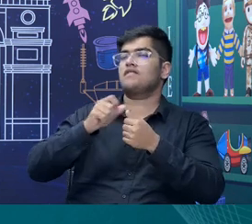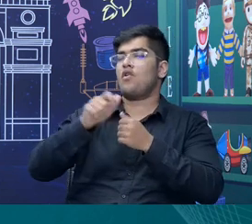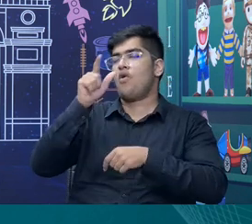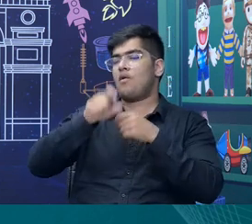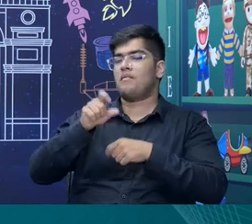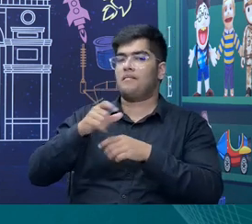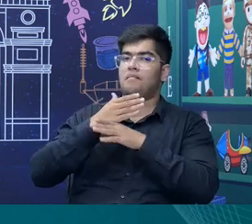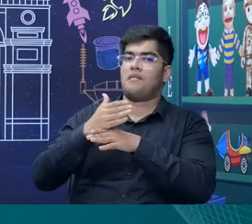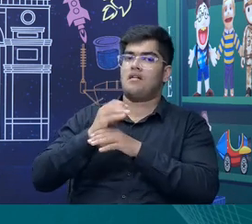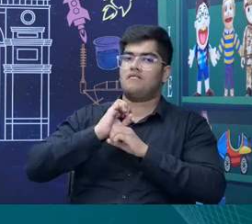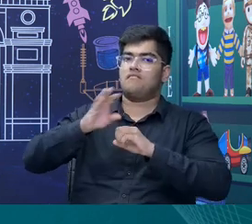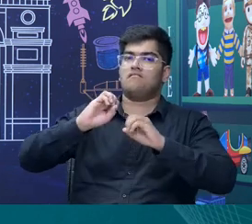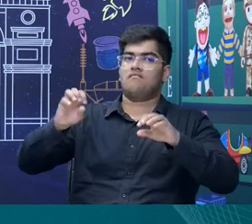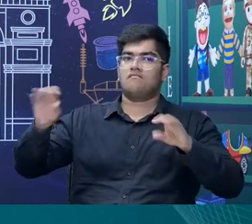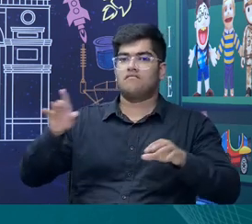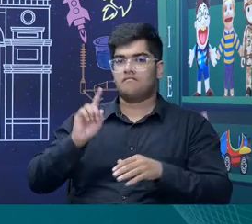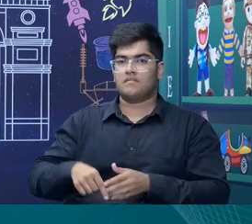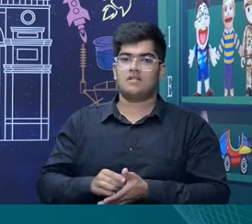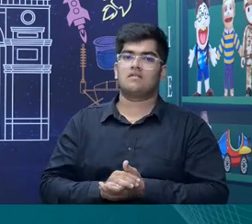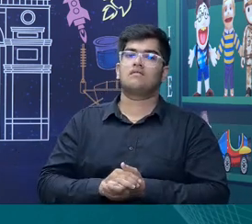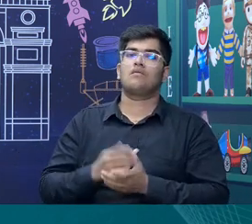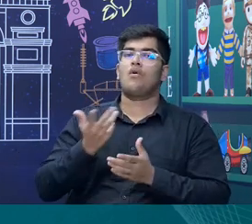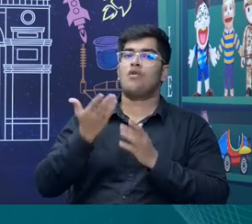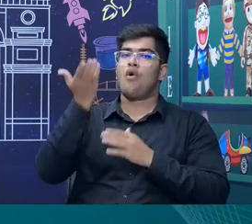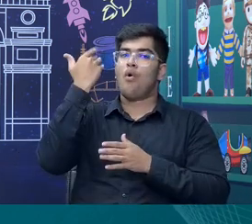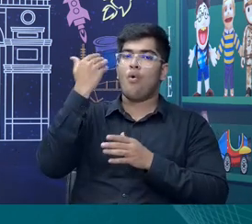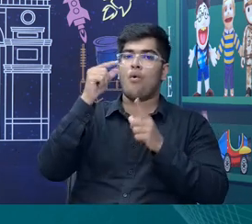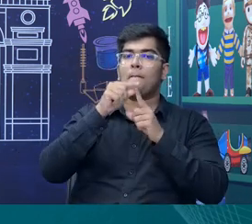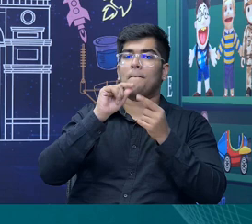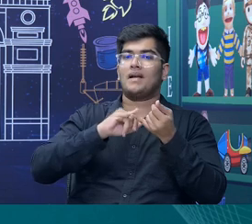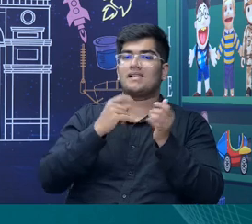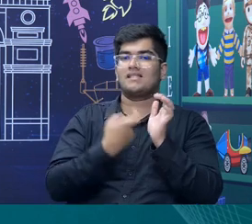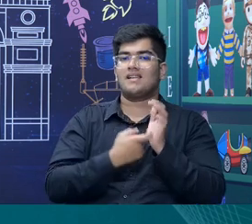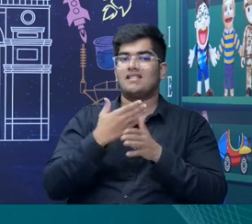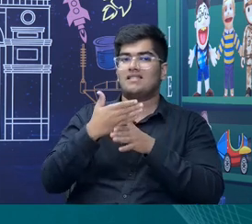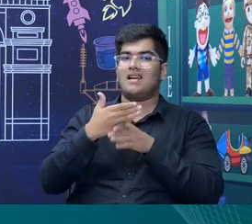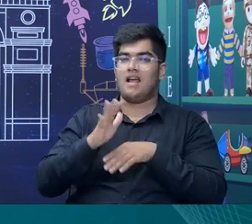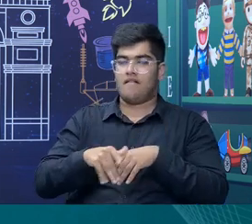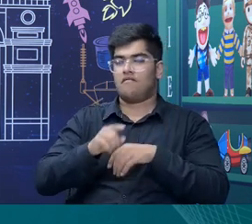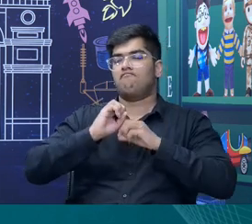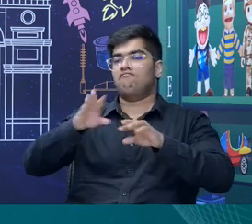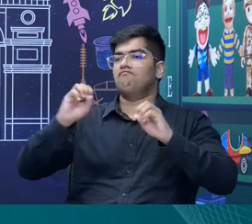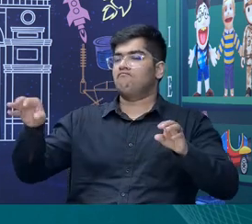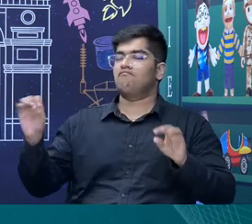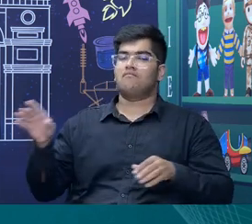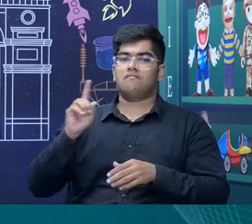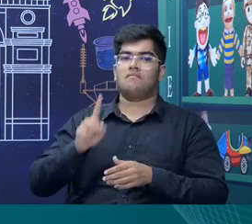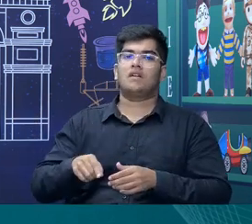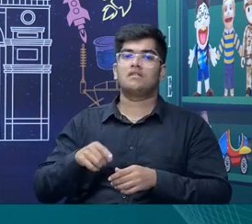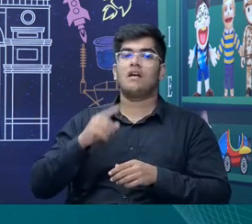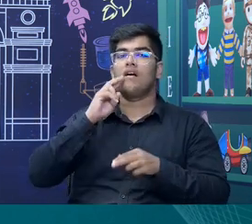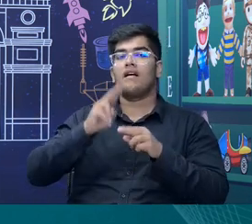partners in their old profit sharing ratio now imagine in case if there is a